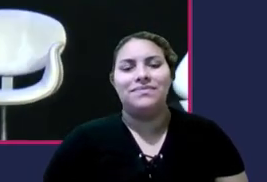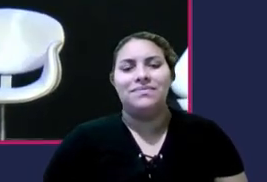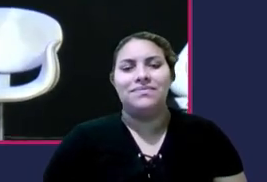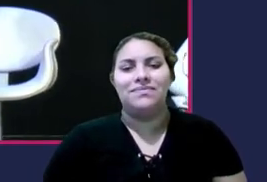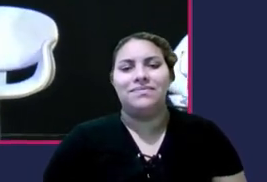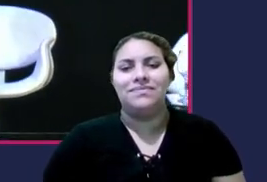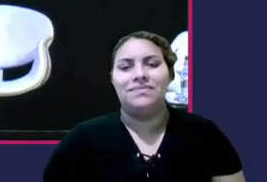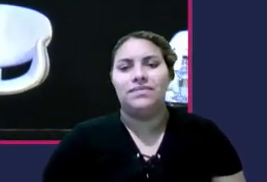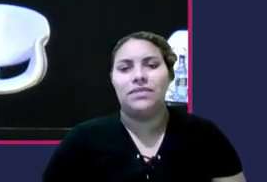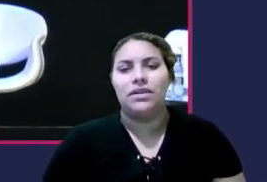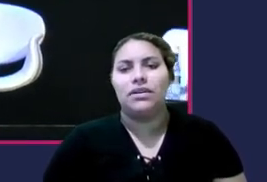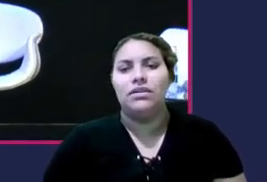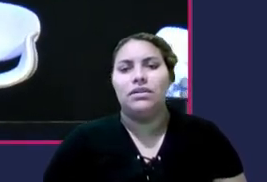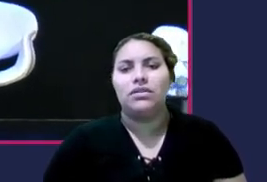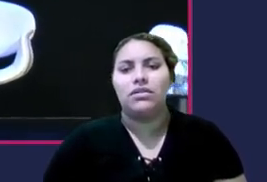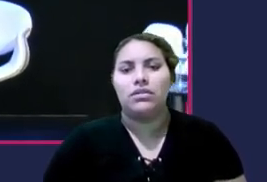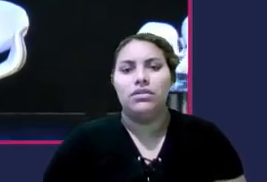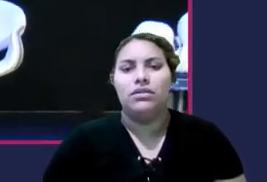table.